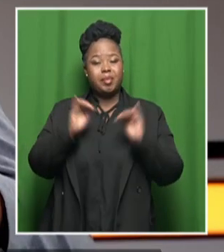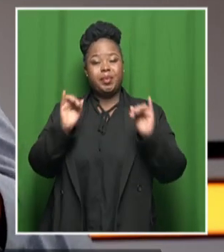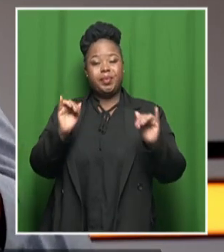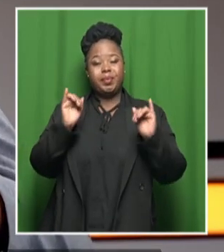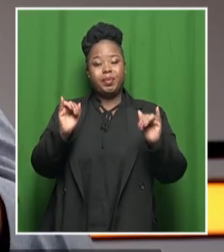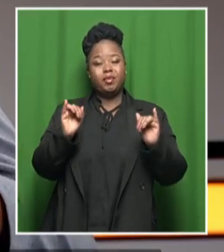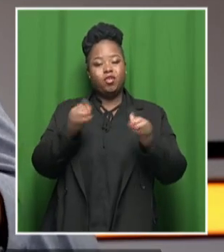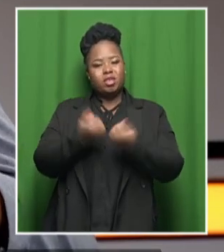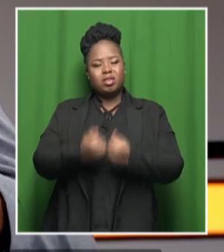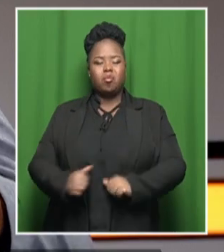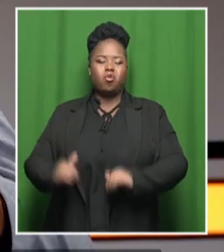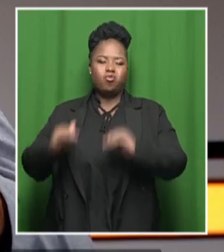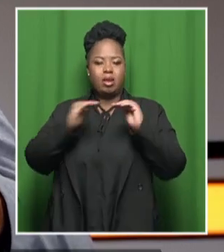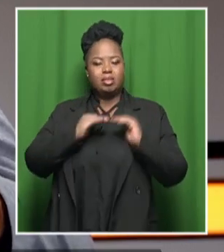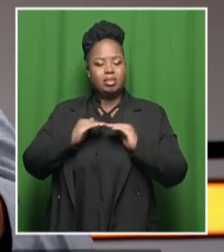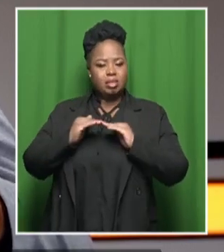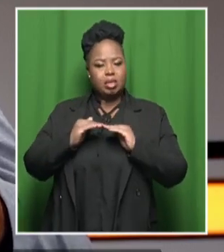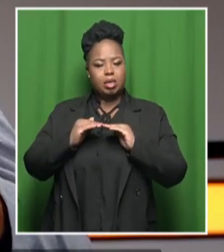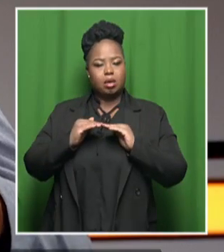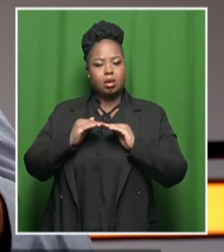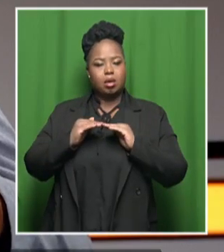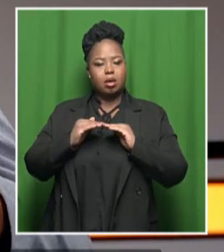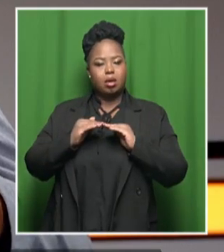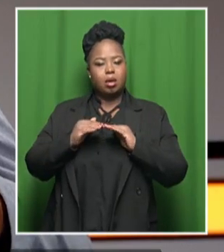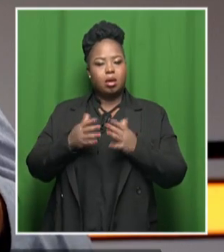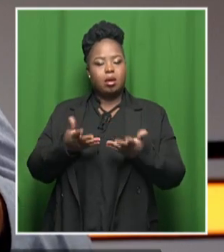dispensation, the crisis of